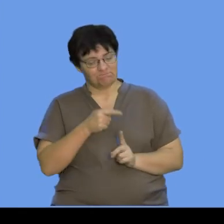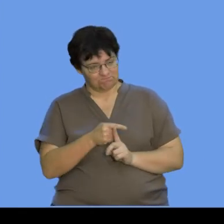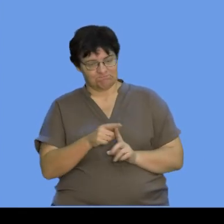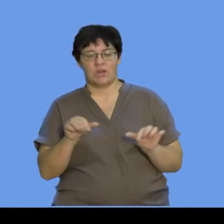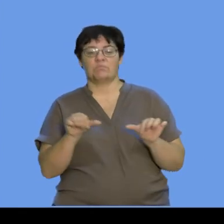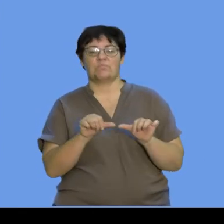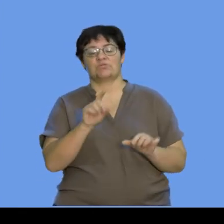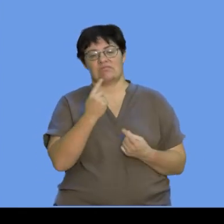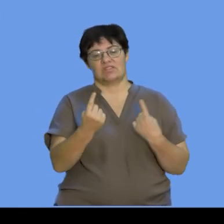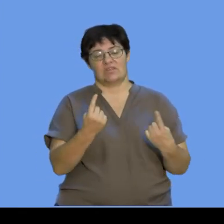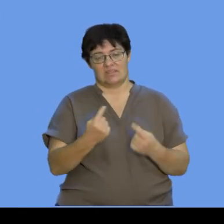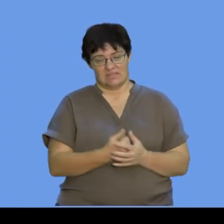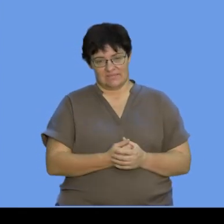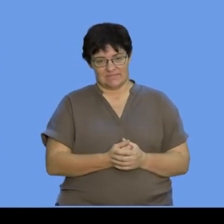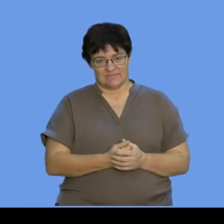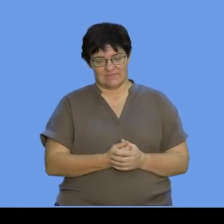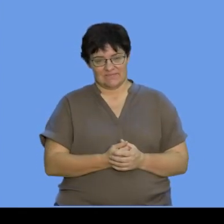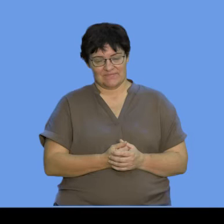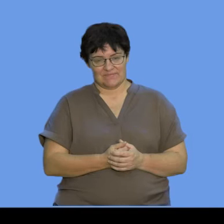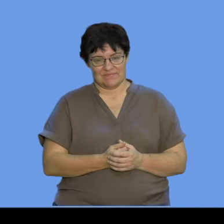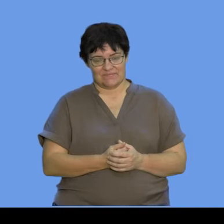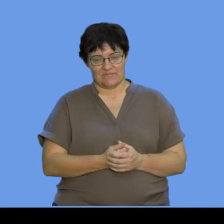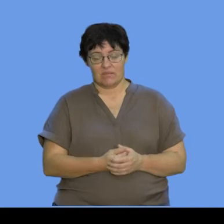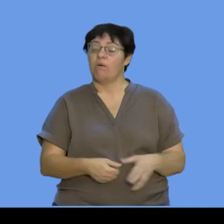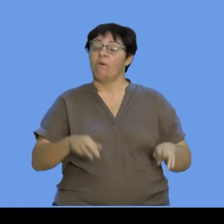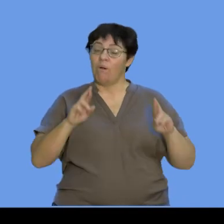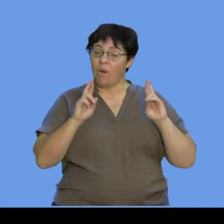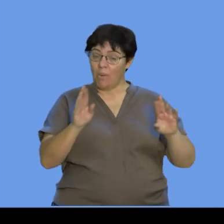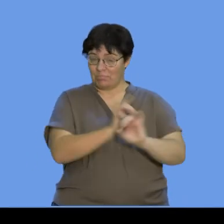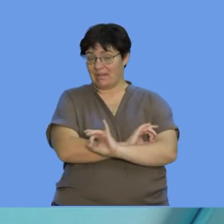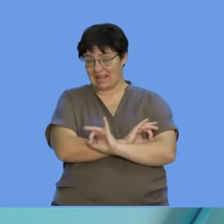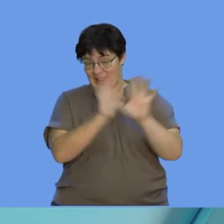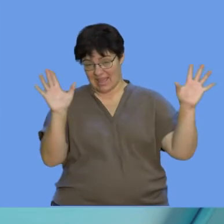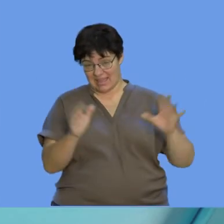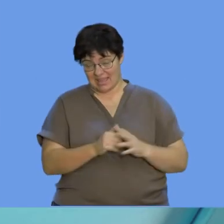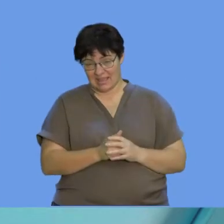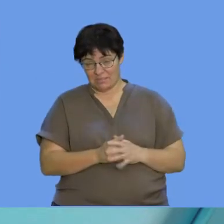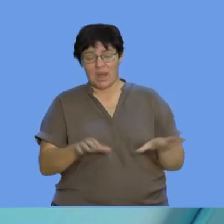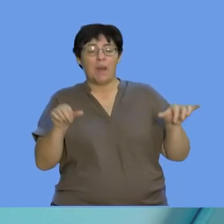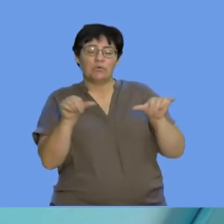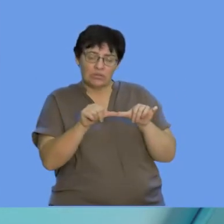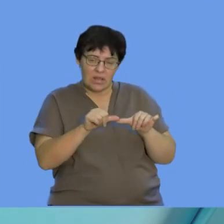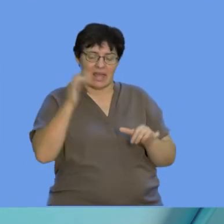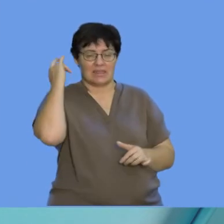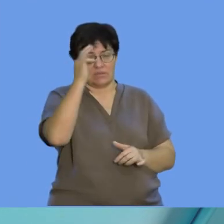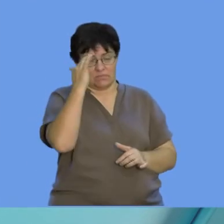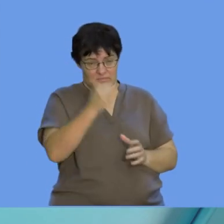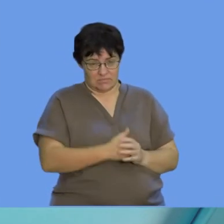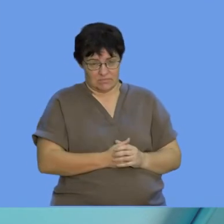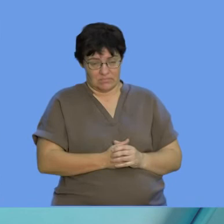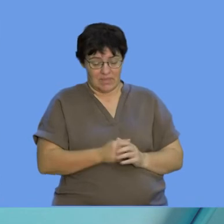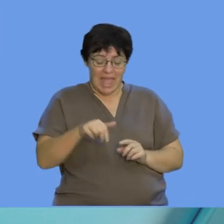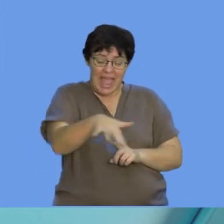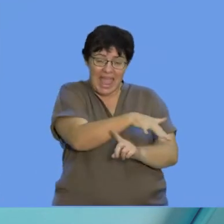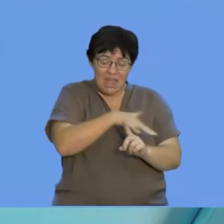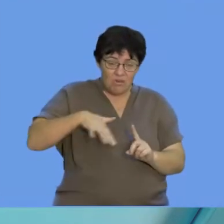makes it to be in proportion with one another. All right, so guys, I hope that is very clear. This is just the proportionality